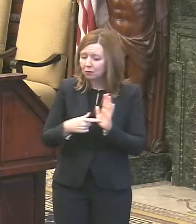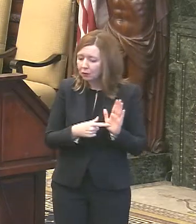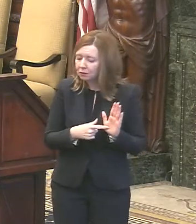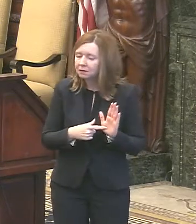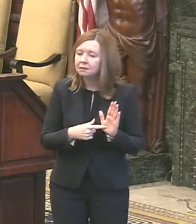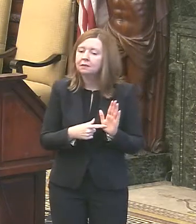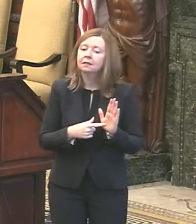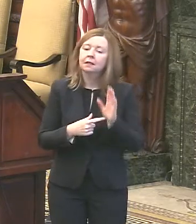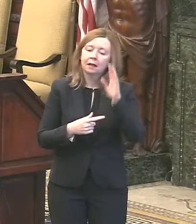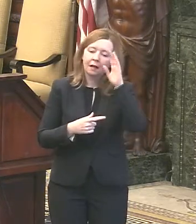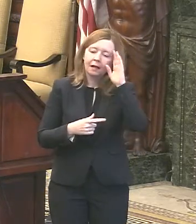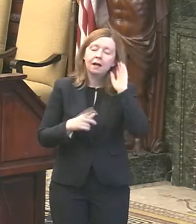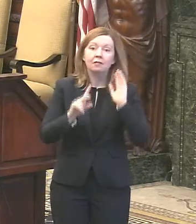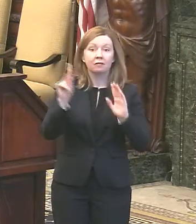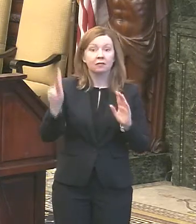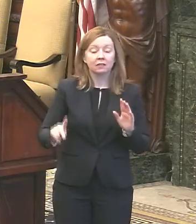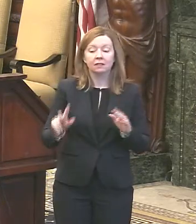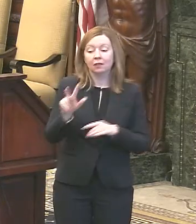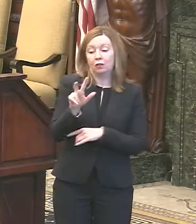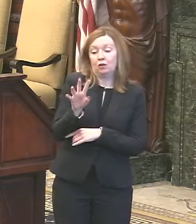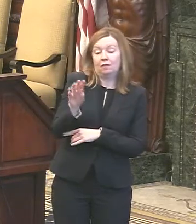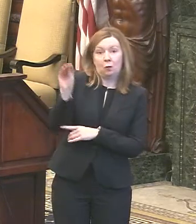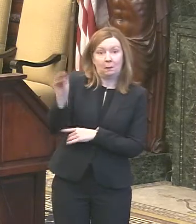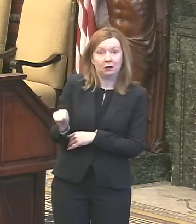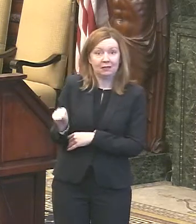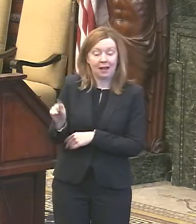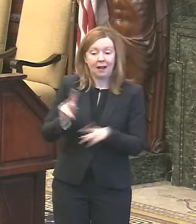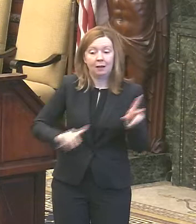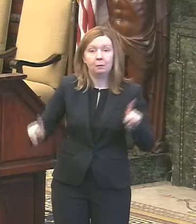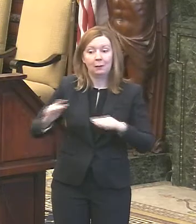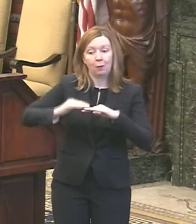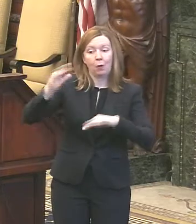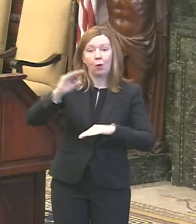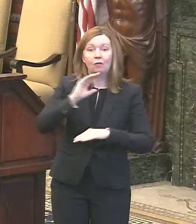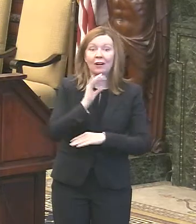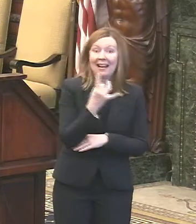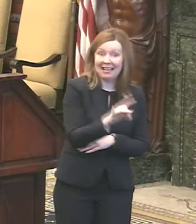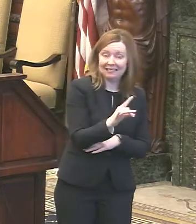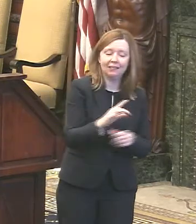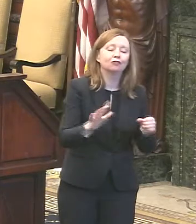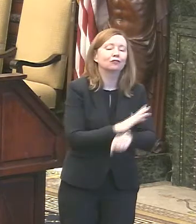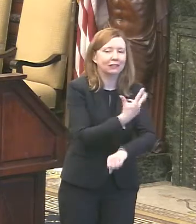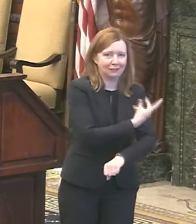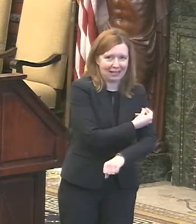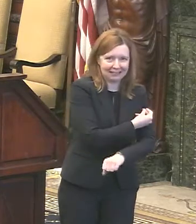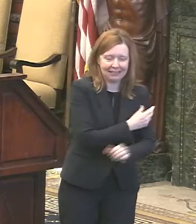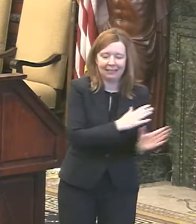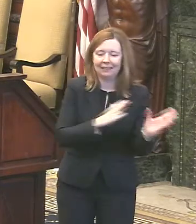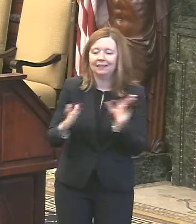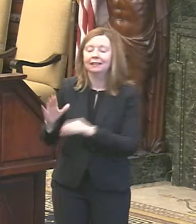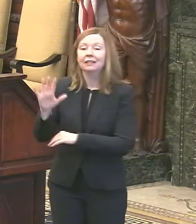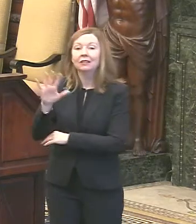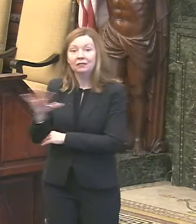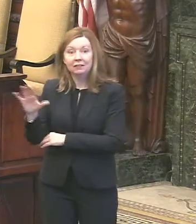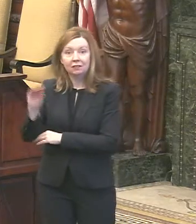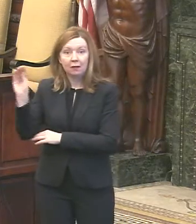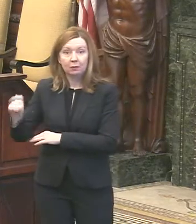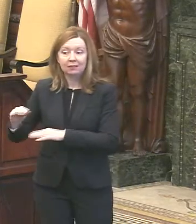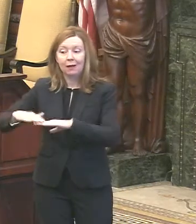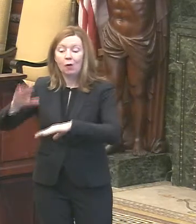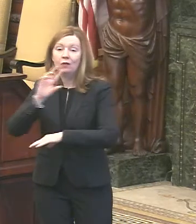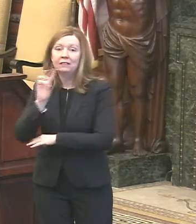Control. And they're saying for Philadelphia that 34% of the people over the age of 18 are now fully vaccinated, and 55% of people over